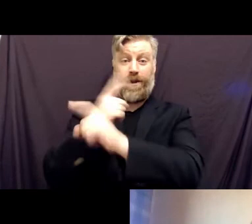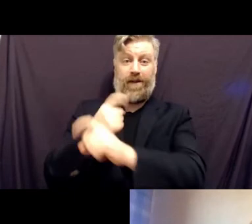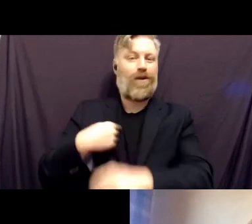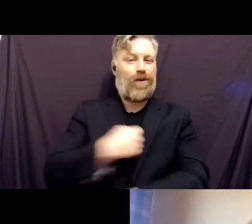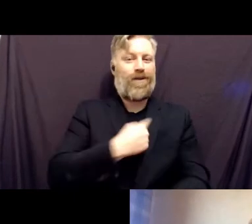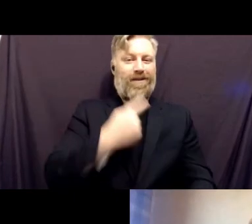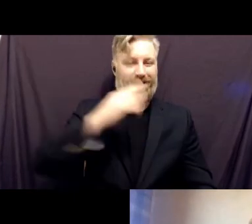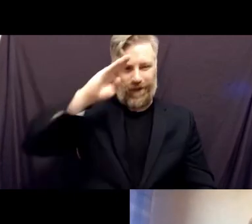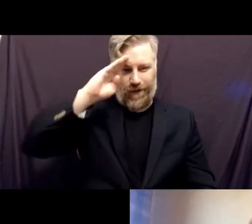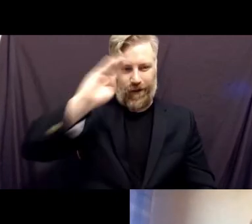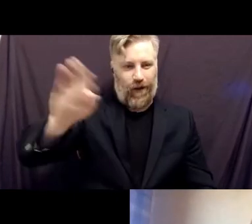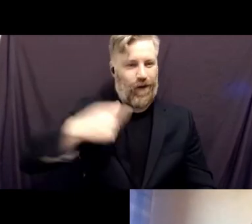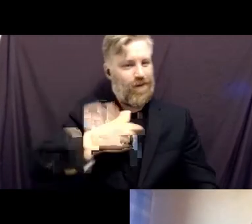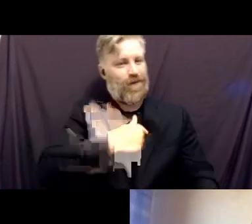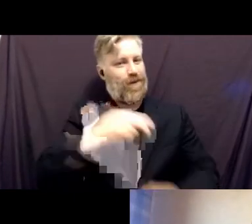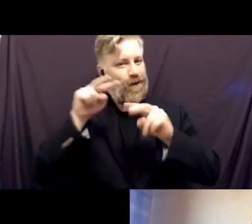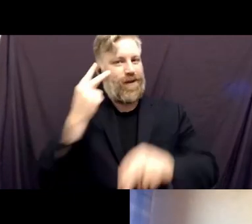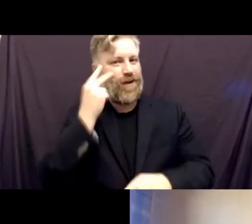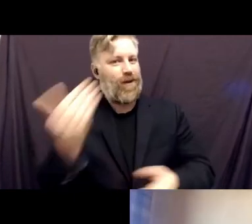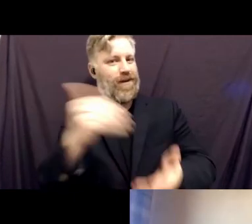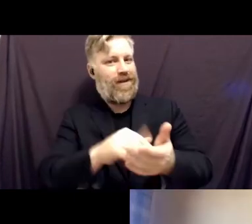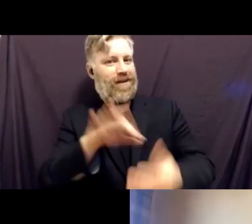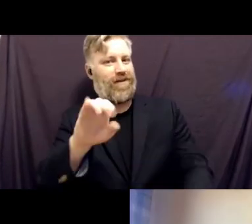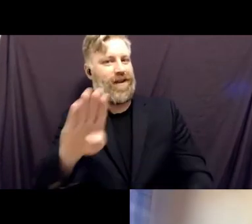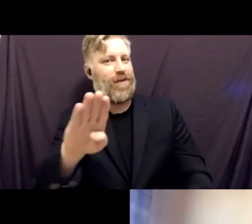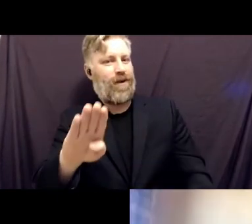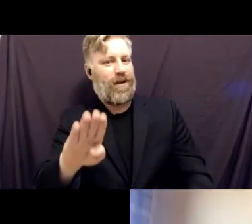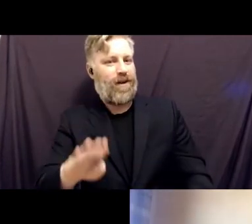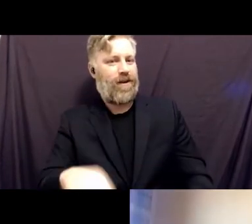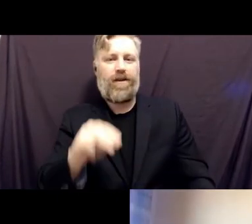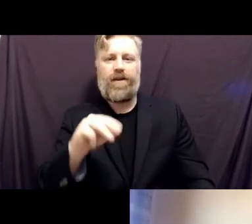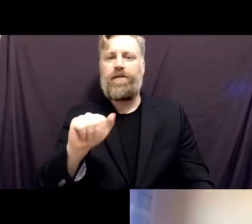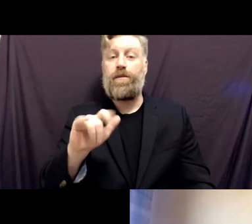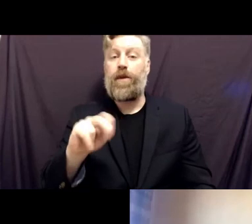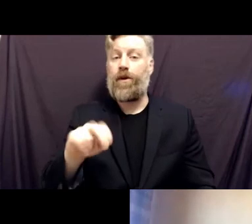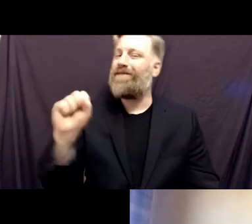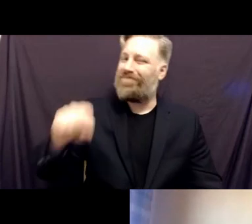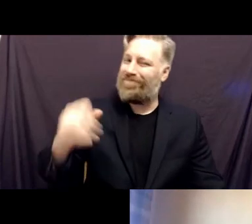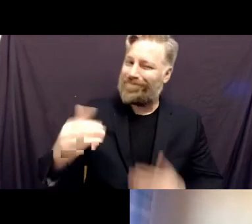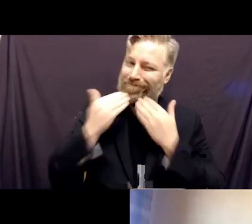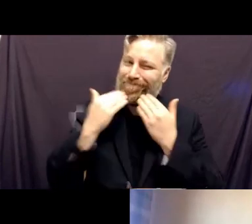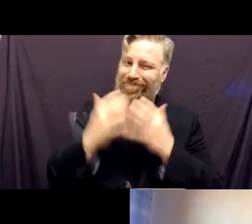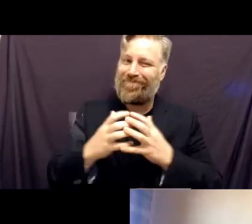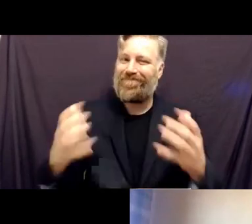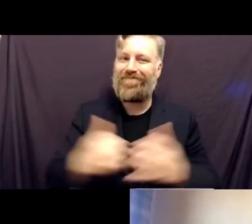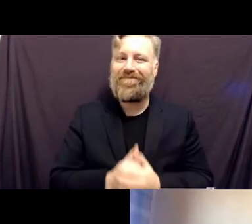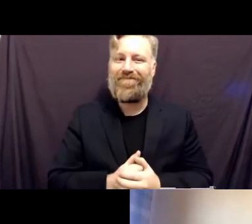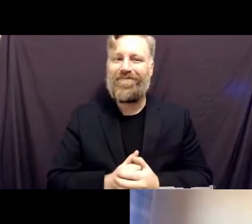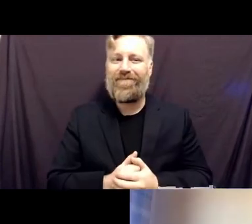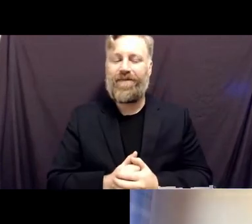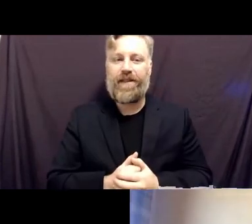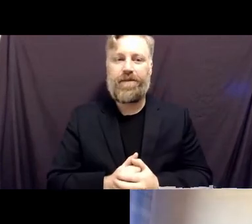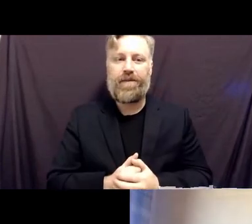looking forward to seeing you again in February. Yeah, thank you so much. And many, many greetings from Michael, who